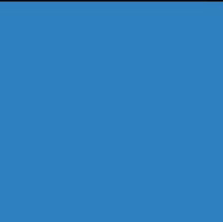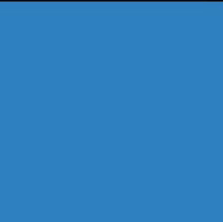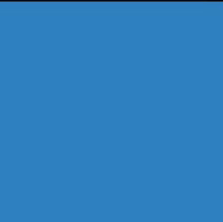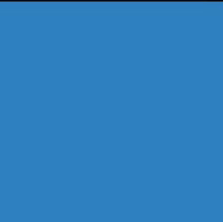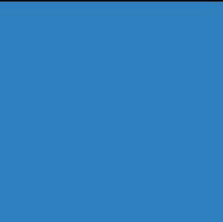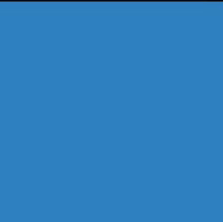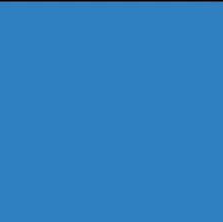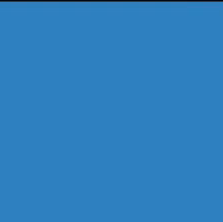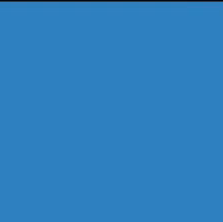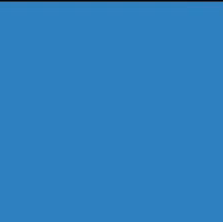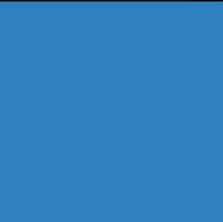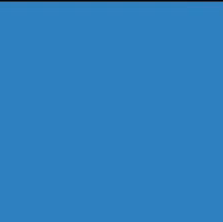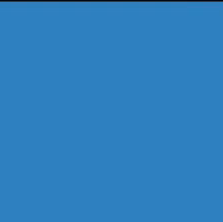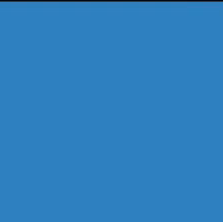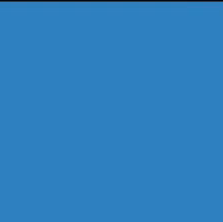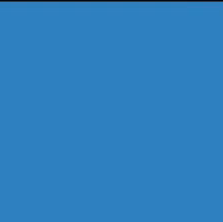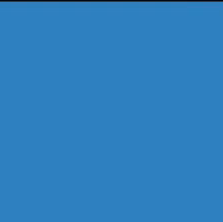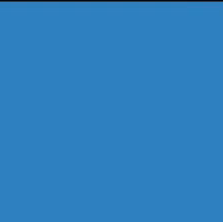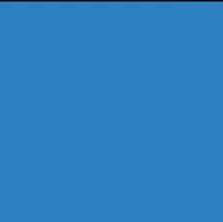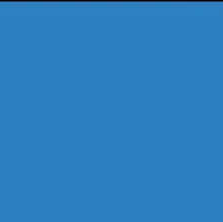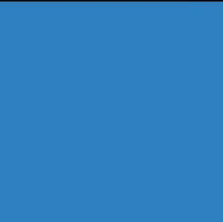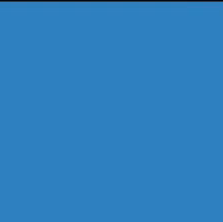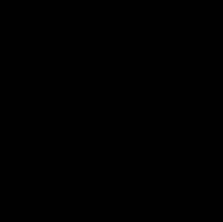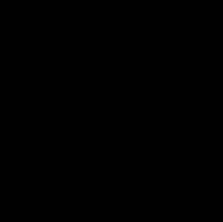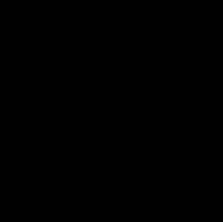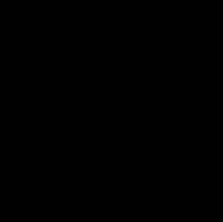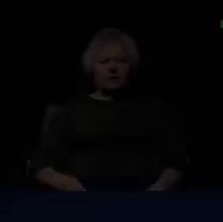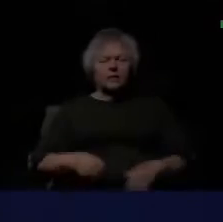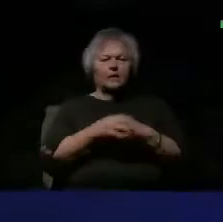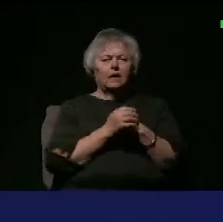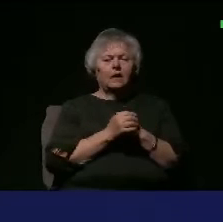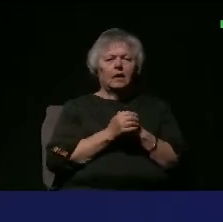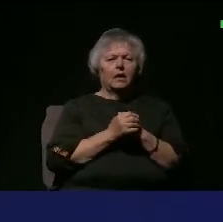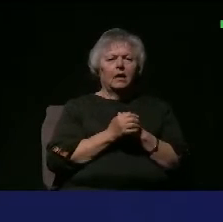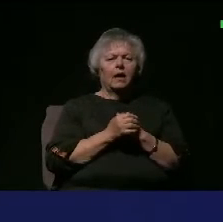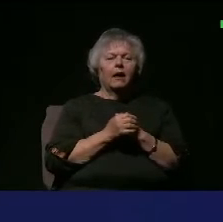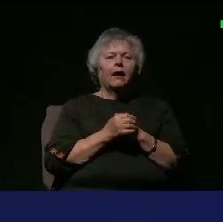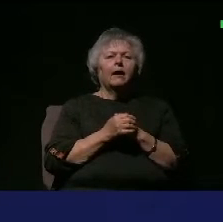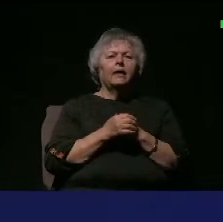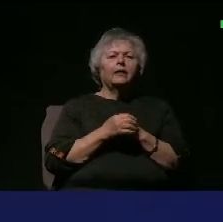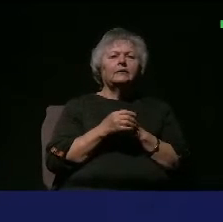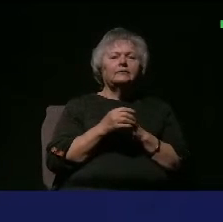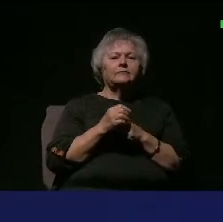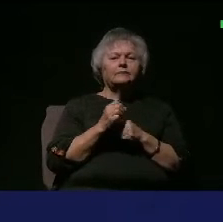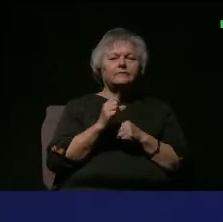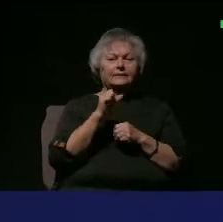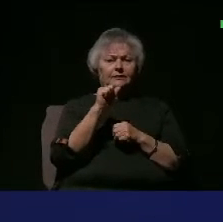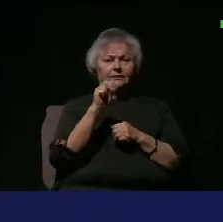David 10,000s, and to me they've ascribed only thousands. Now, what more can he have but the kingdom?'" Now, listen to this